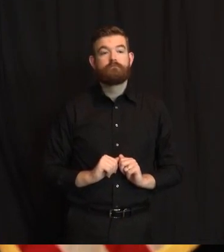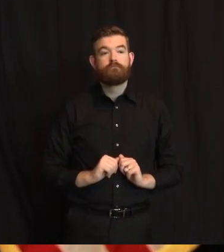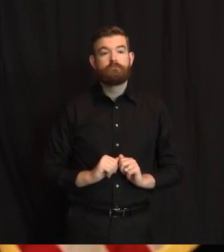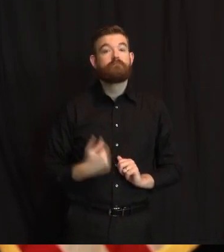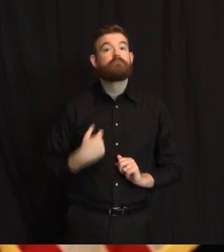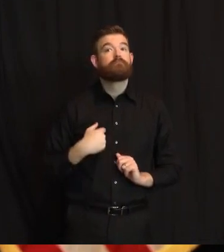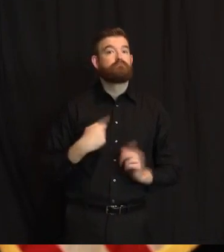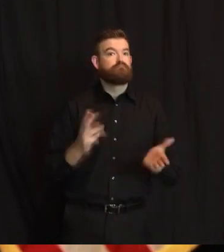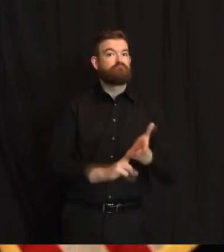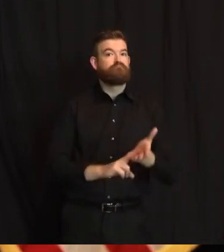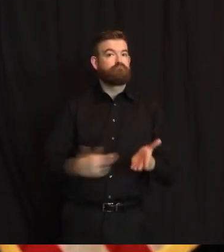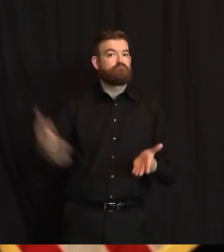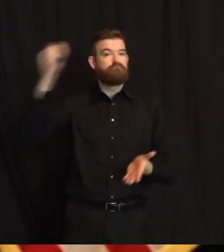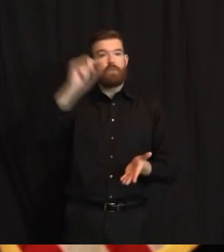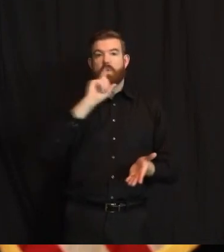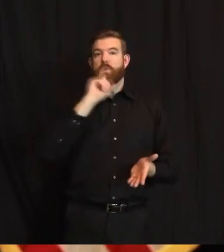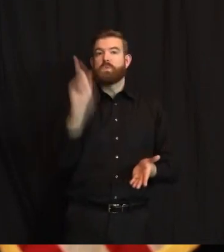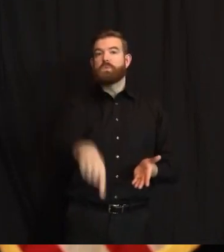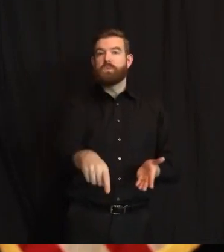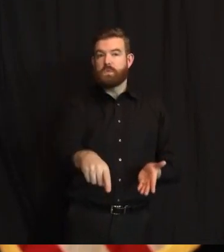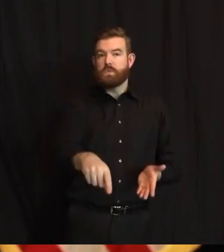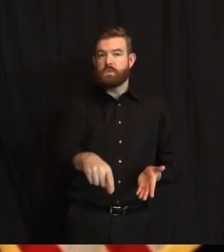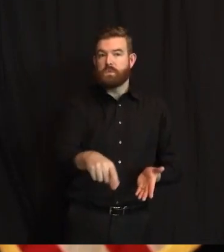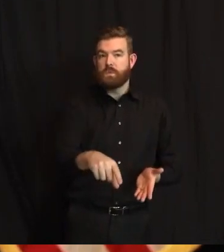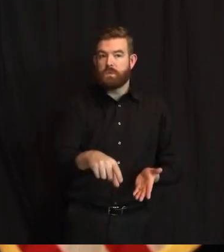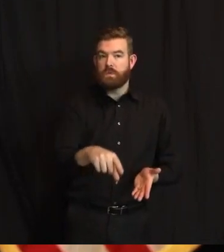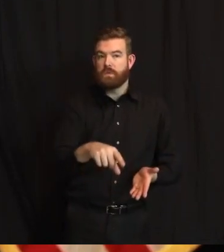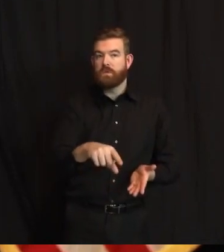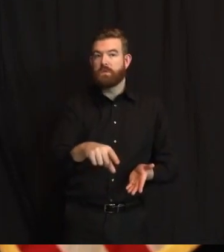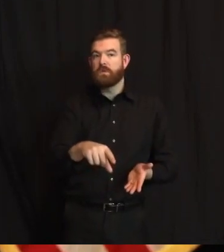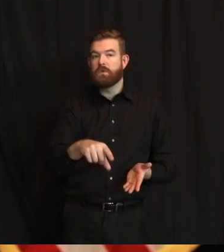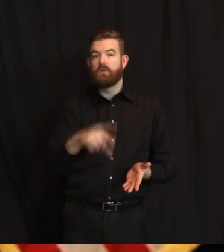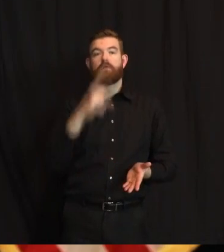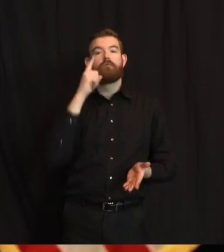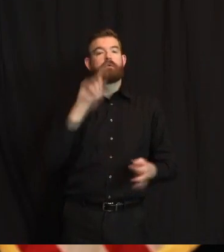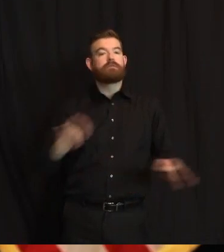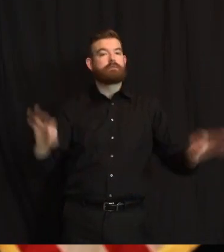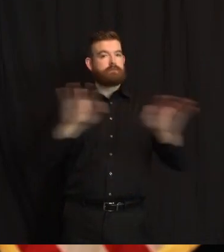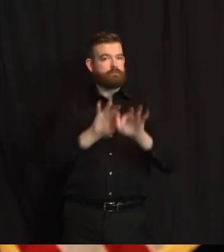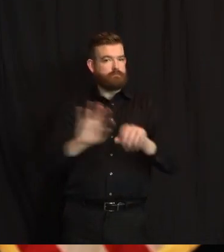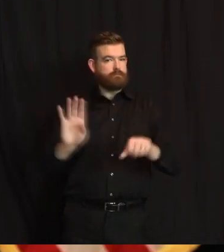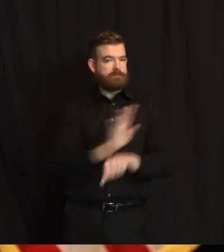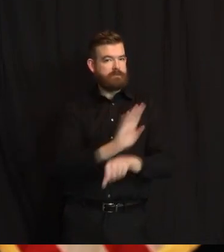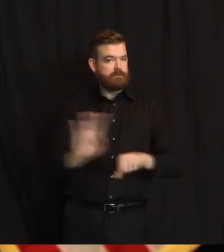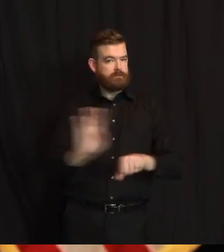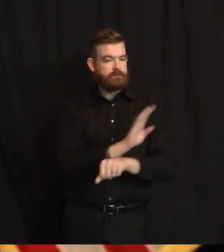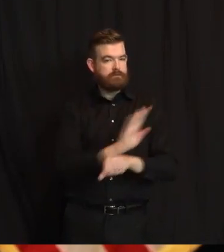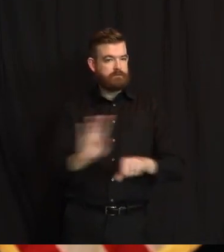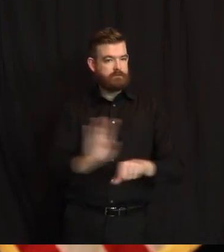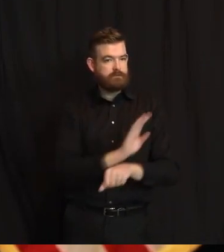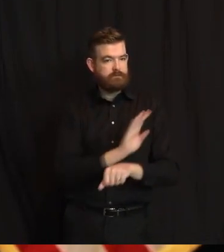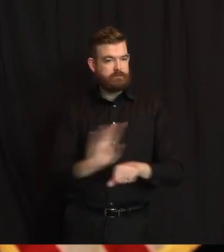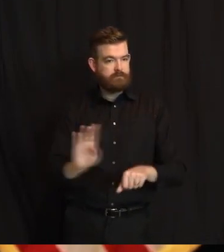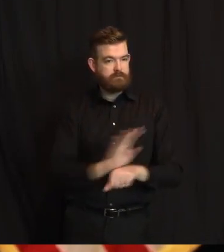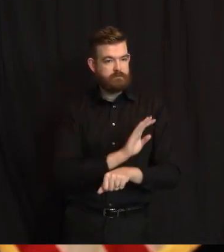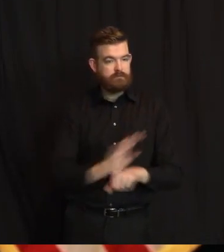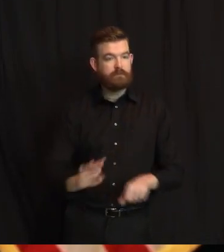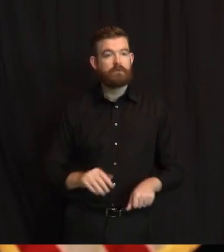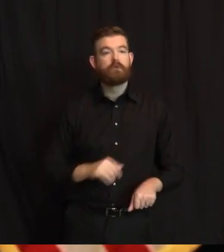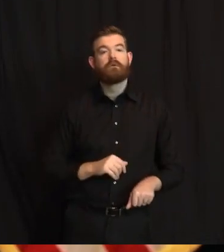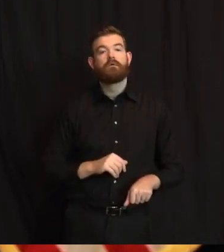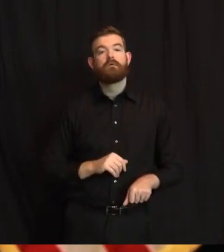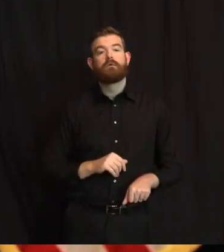that to be determined. If you think that your employer, and this is a good question, a good reason for me to remind folks, if they've got a complaint about an employer